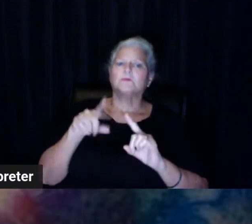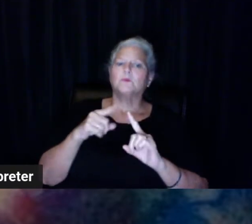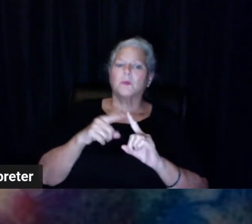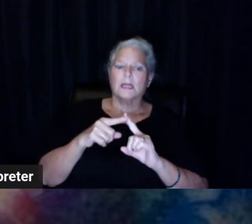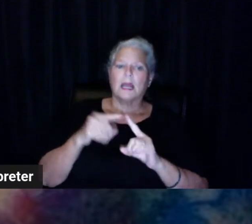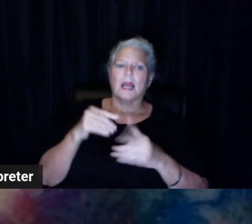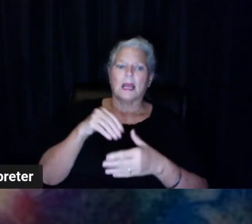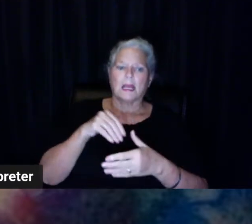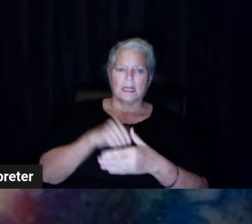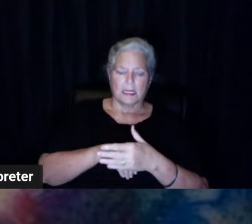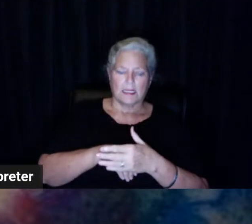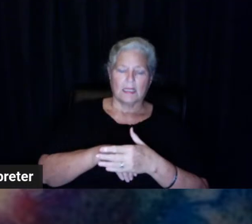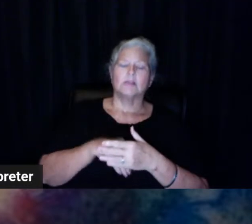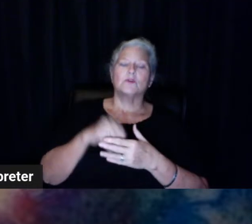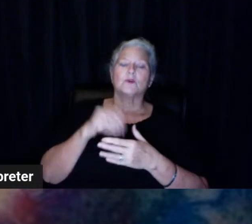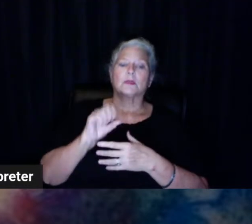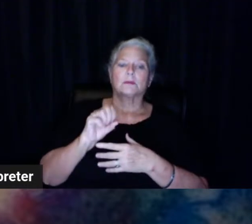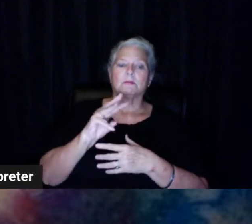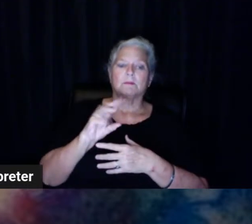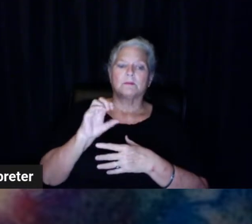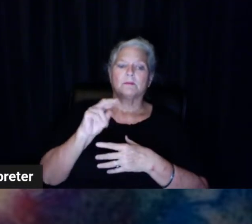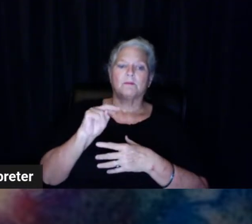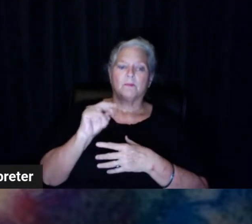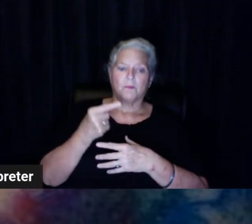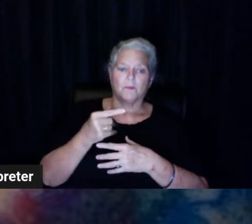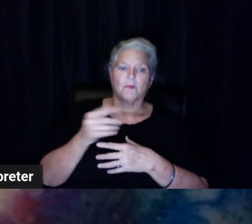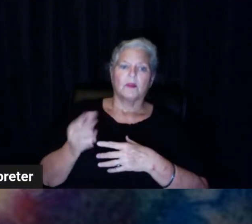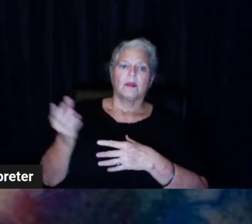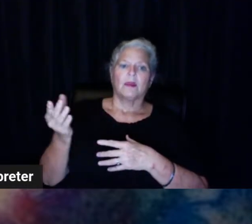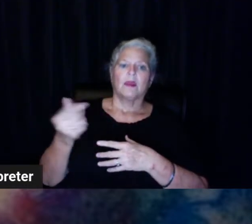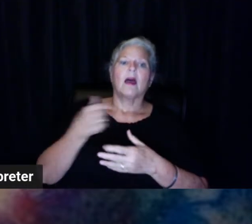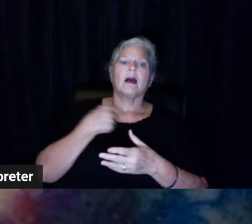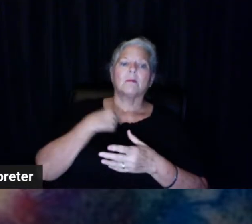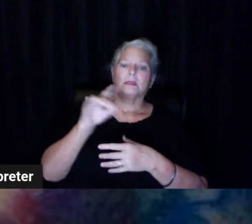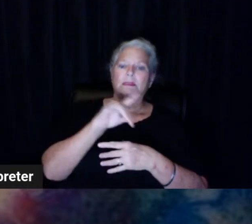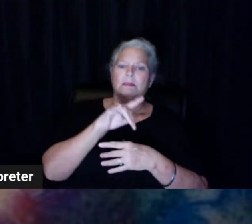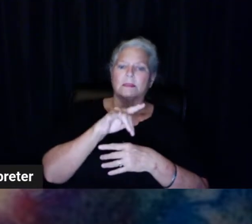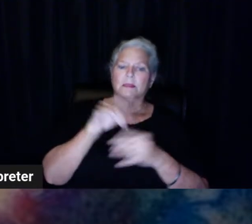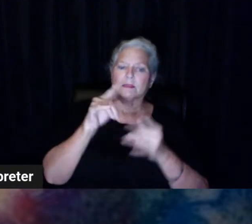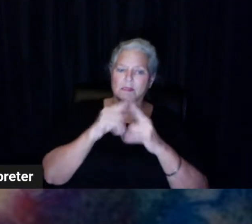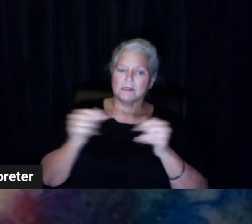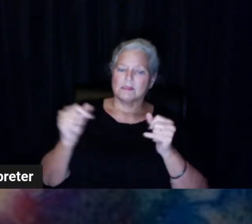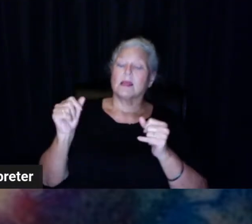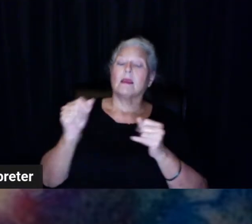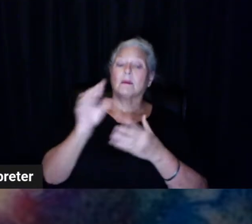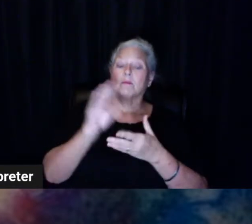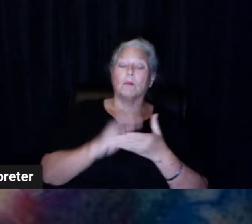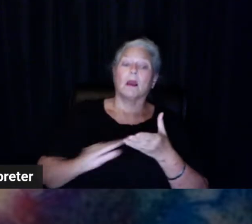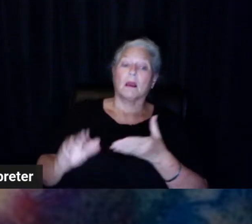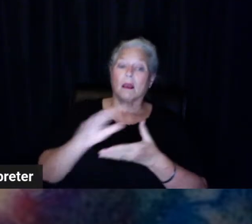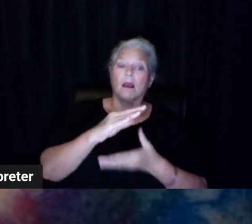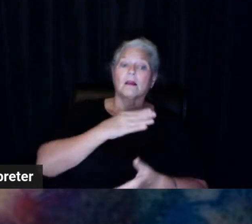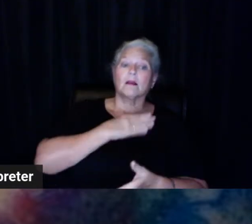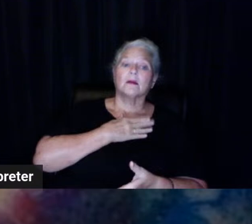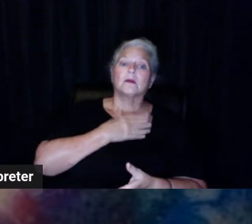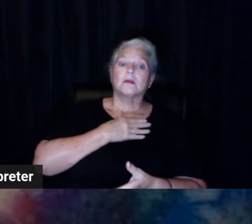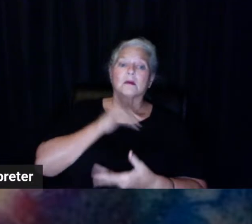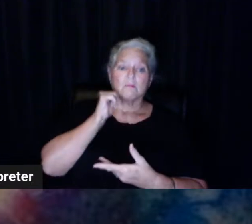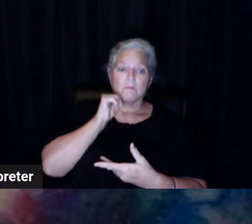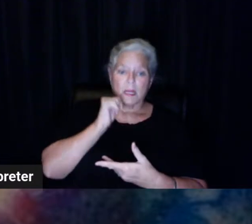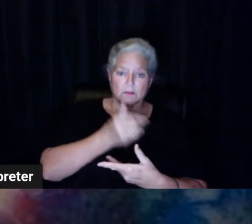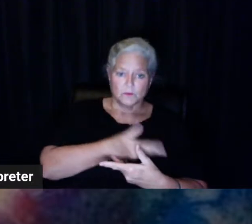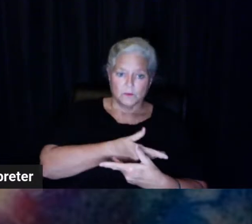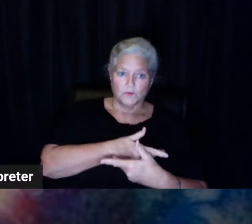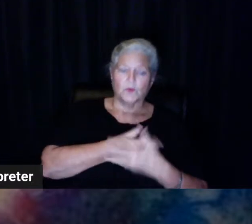again. The good news is I'm at the same college my daughter at now. She physically lives there. I'm doing all mine